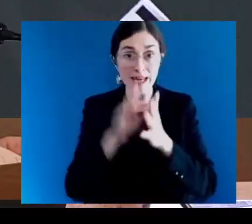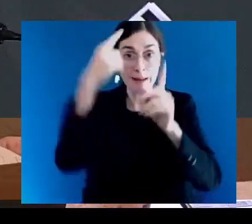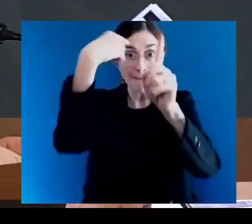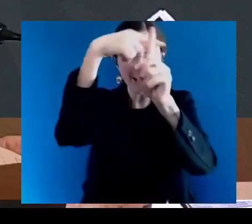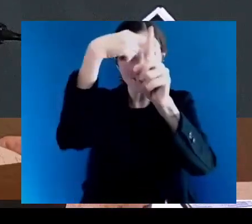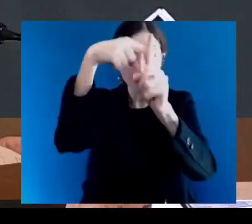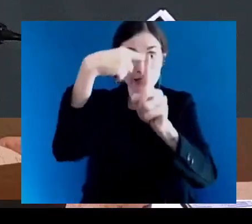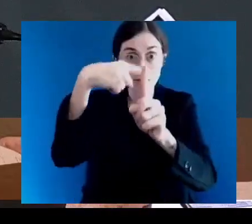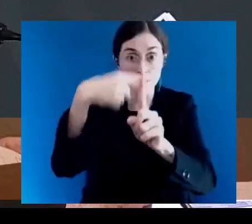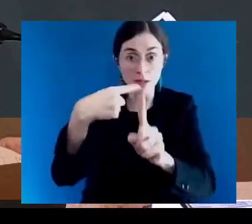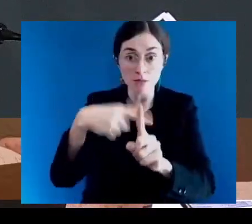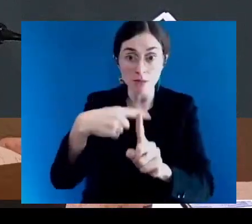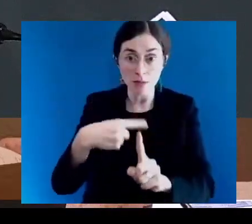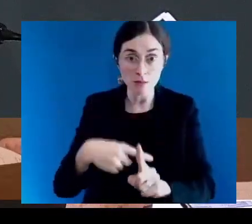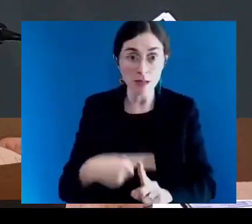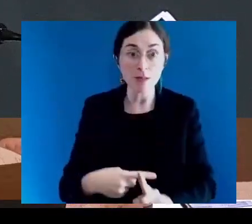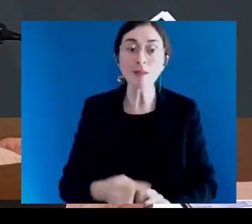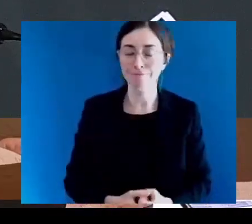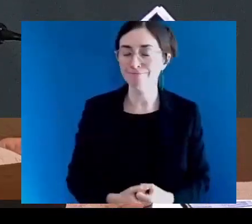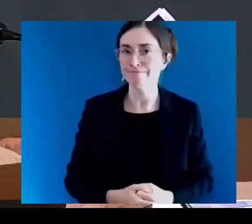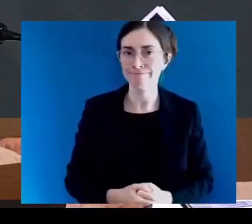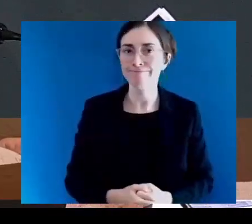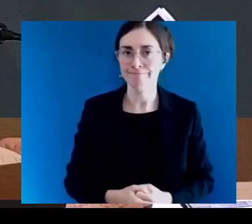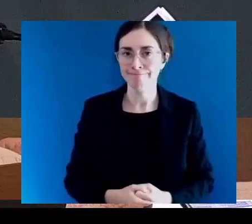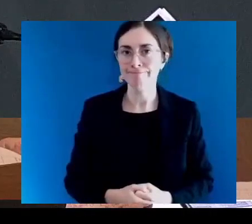entries? Yes. Yes.